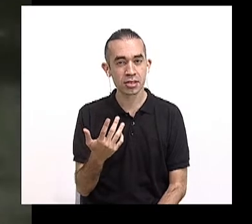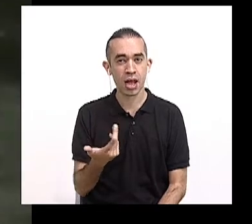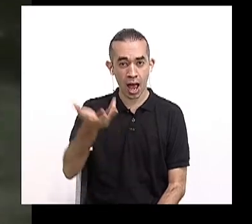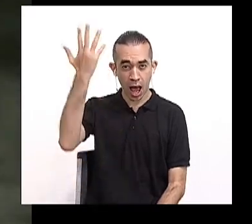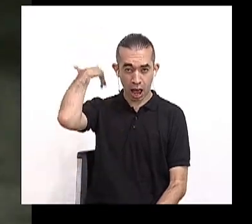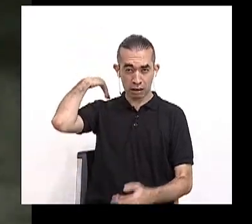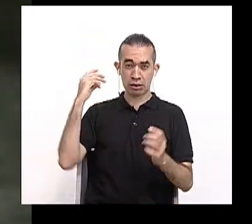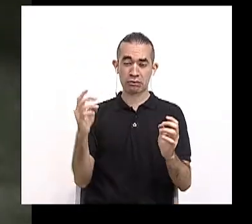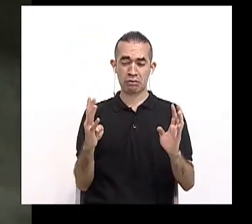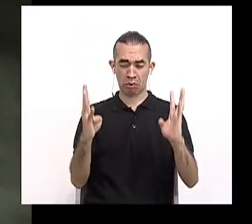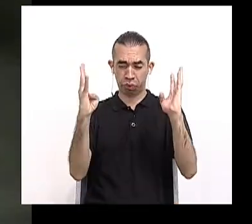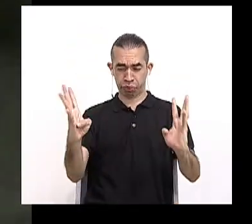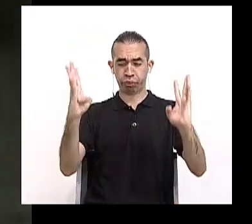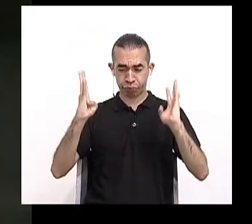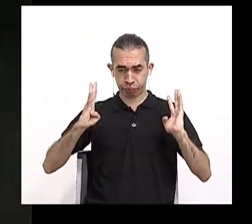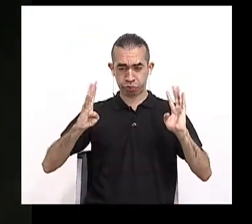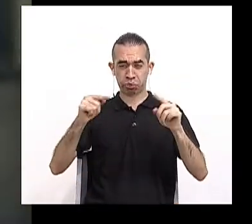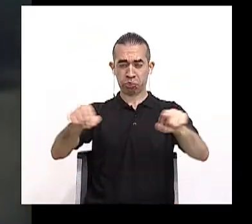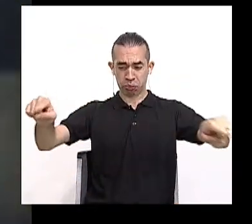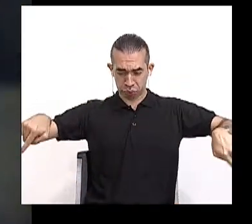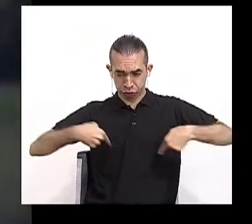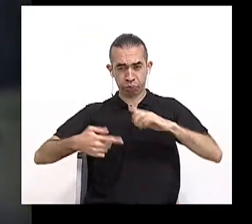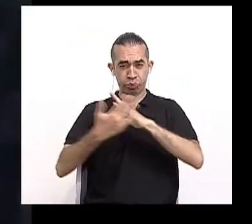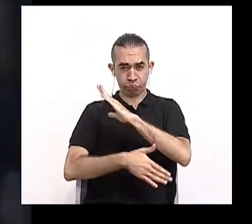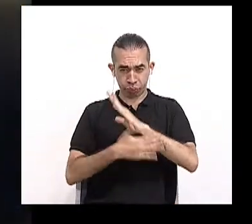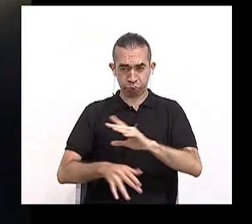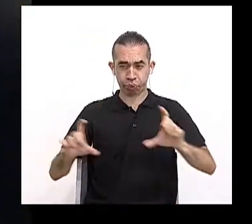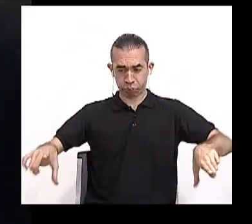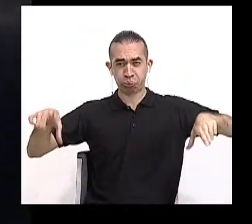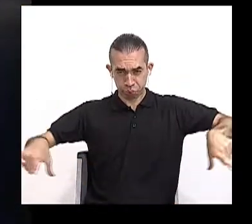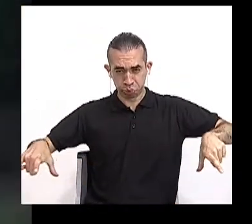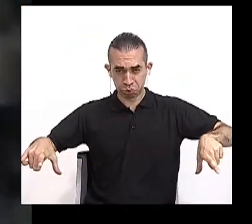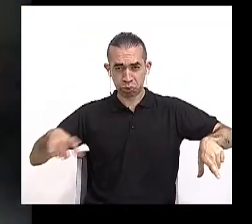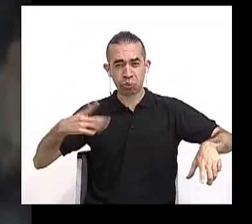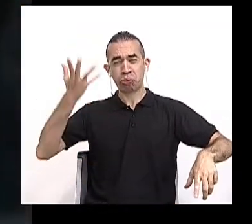rectangular cane-framed vehicles covered by rawhide tarps.